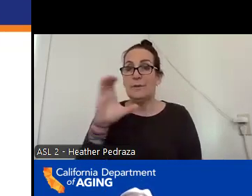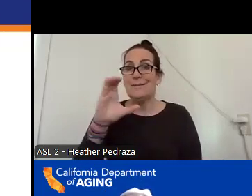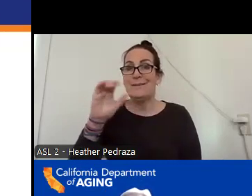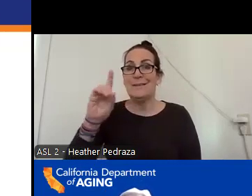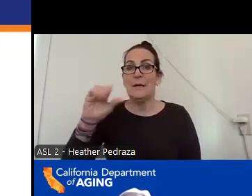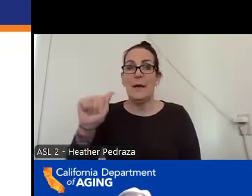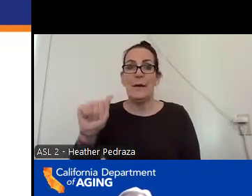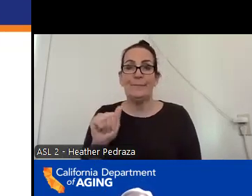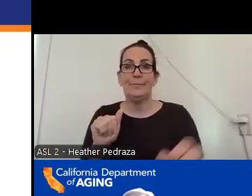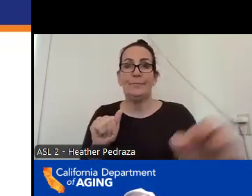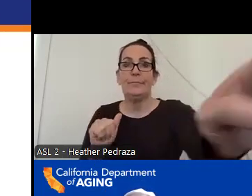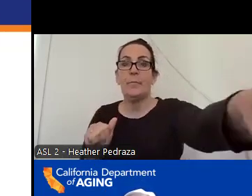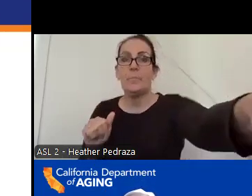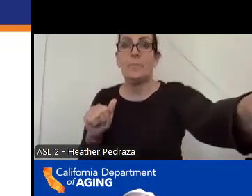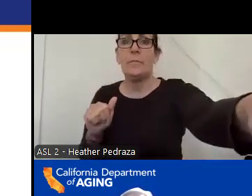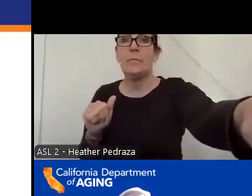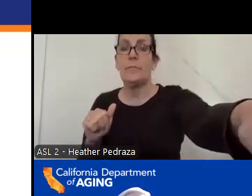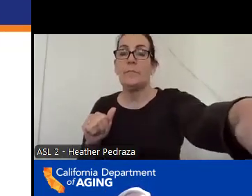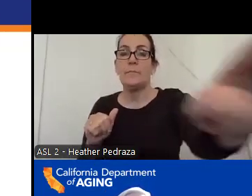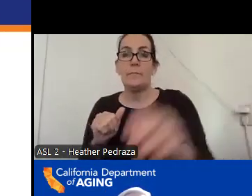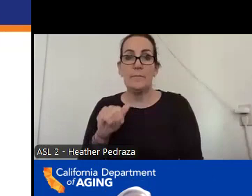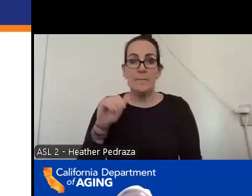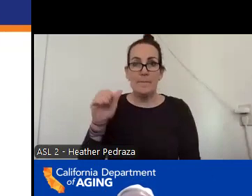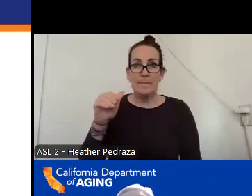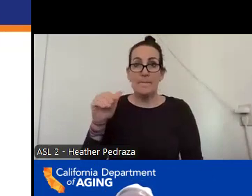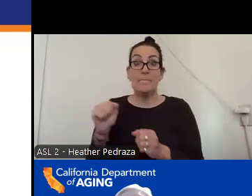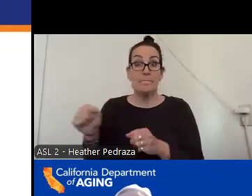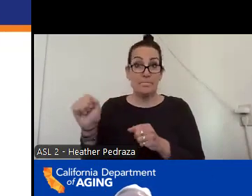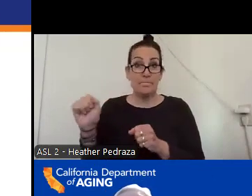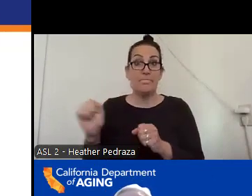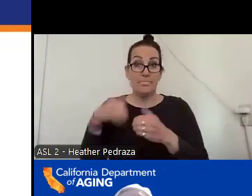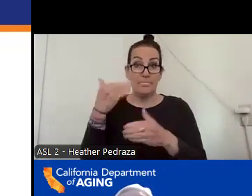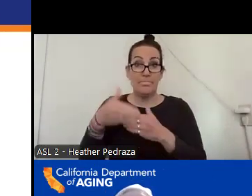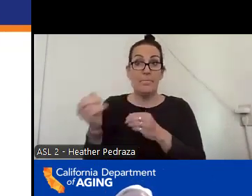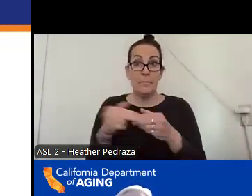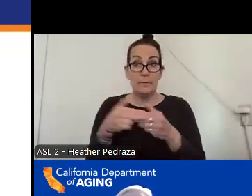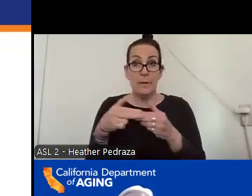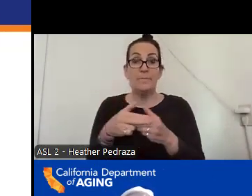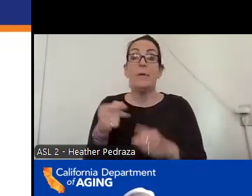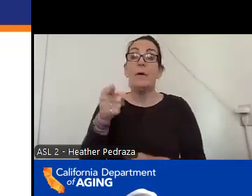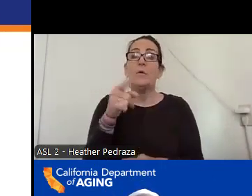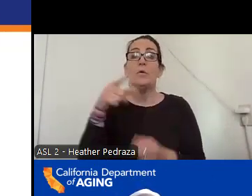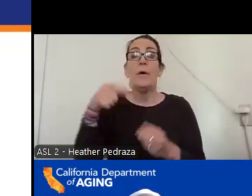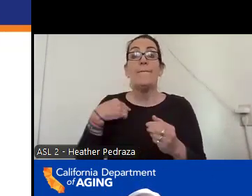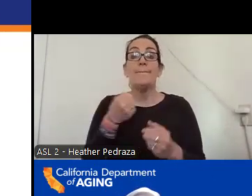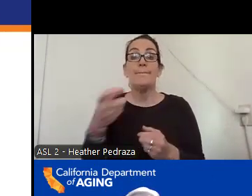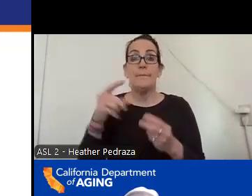Let's go to the next slide. You have a few options for joining us.